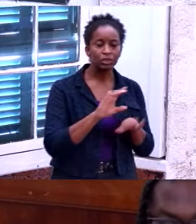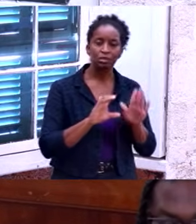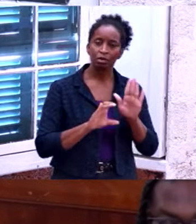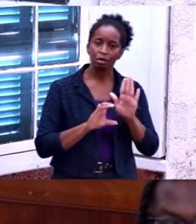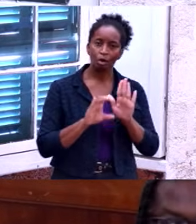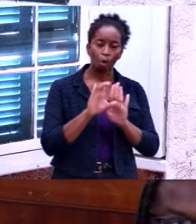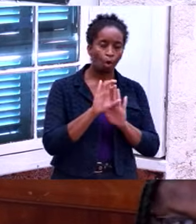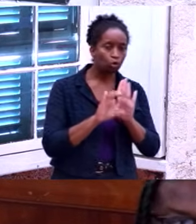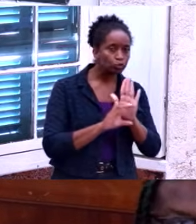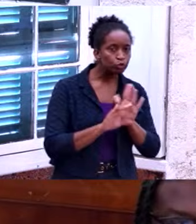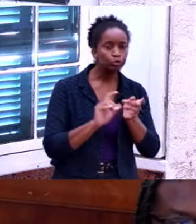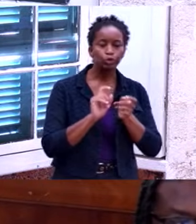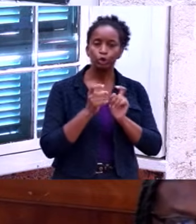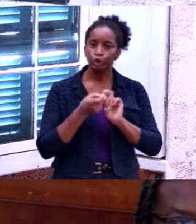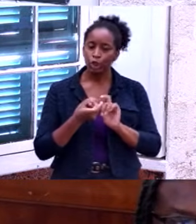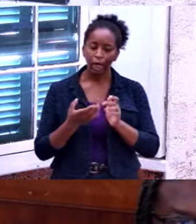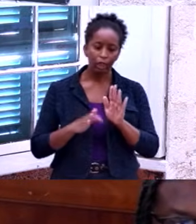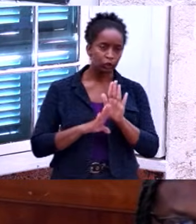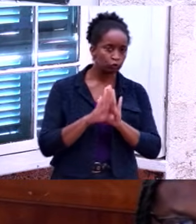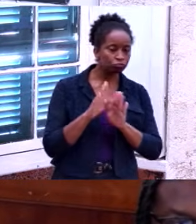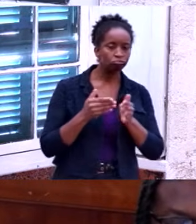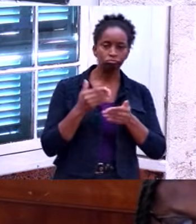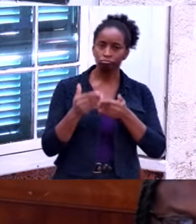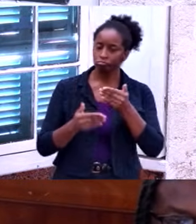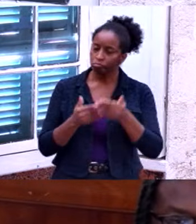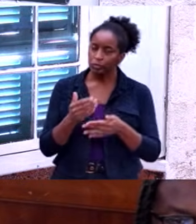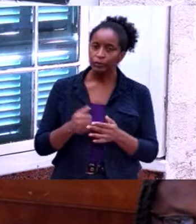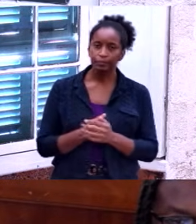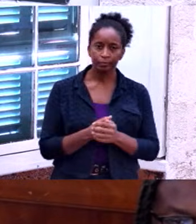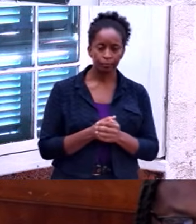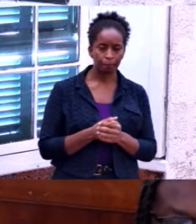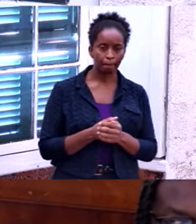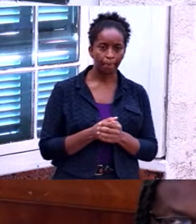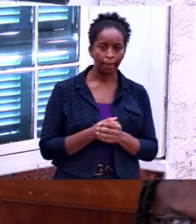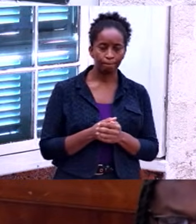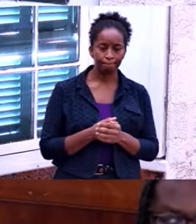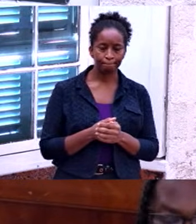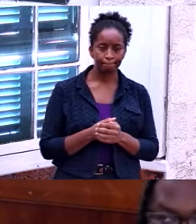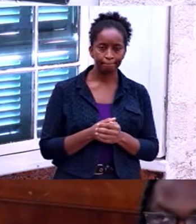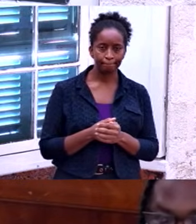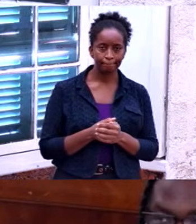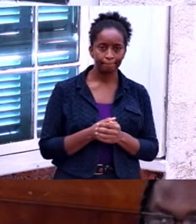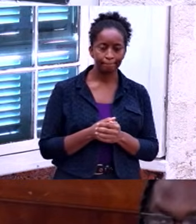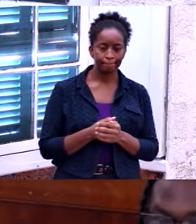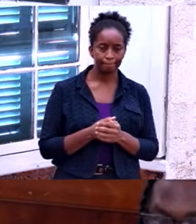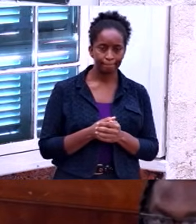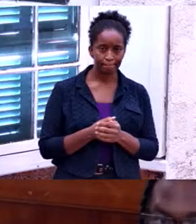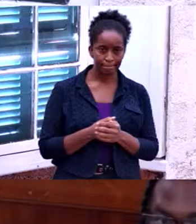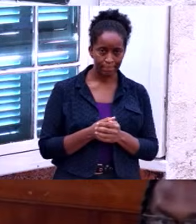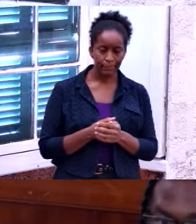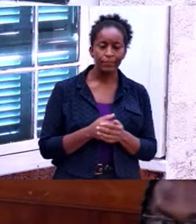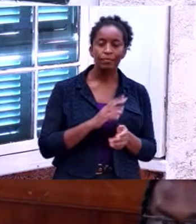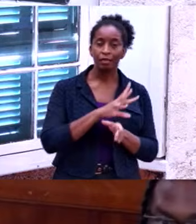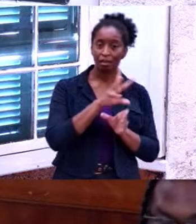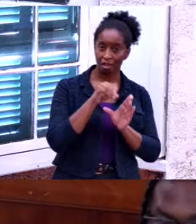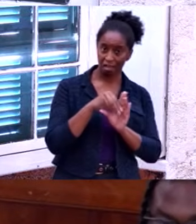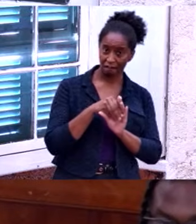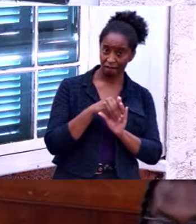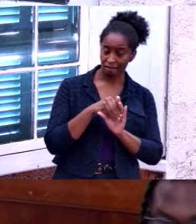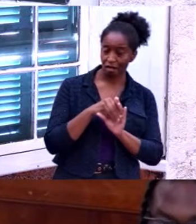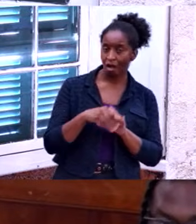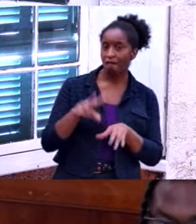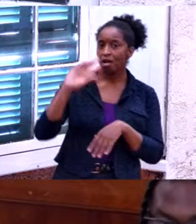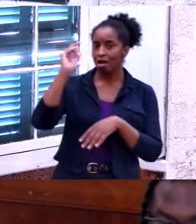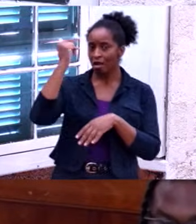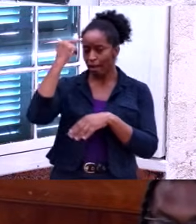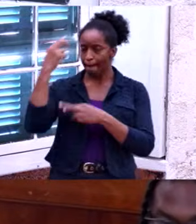you see that that is a new element of the structure of governance and citizenship responsibilities comes in very